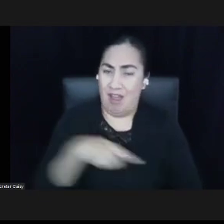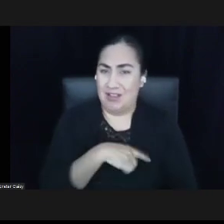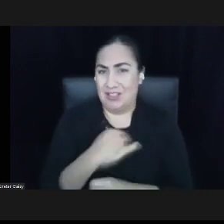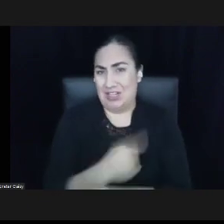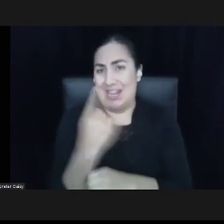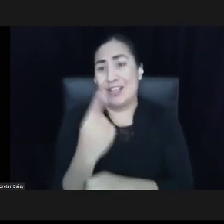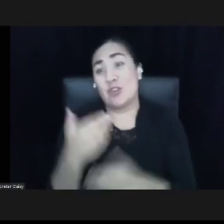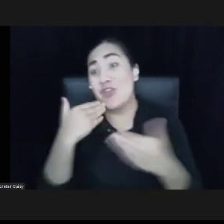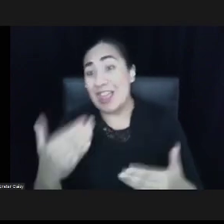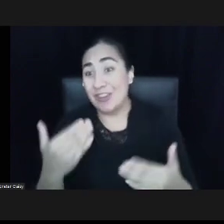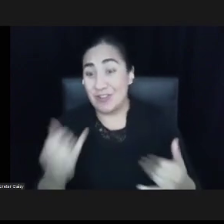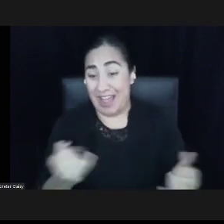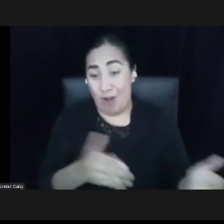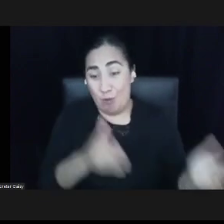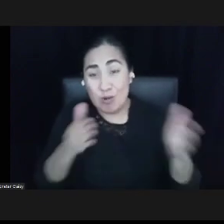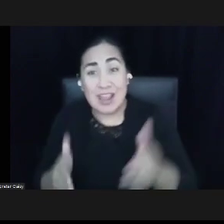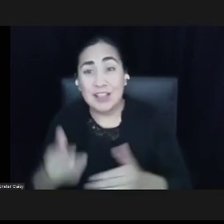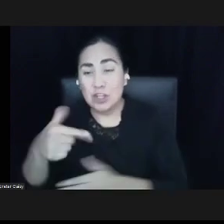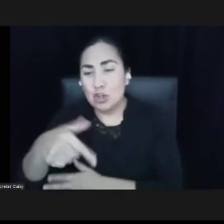A.